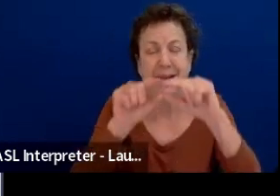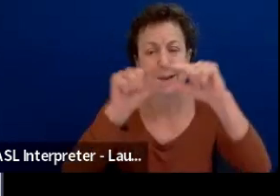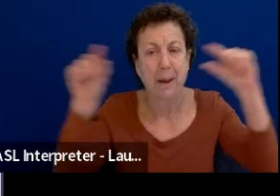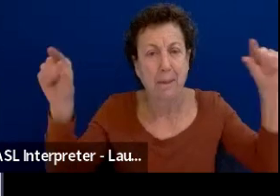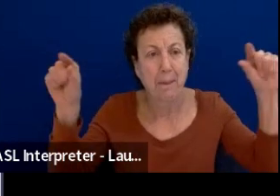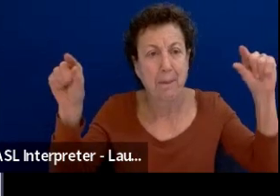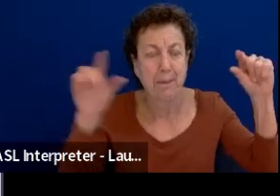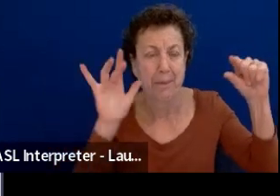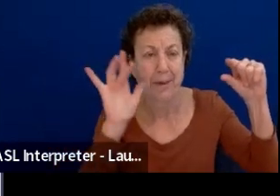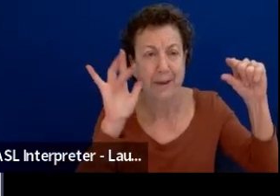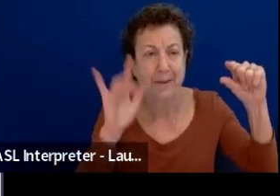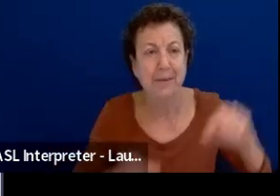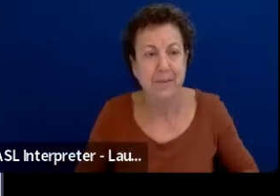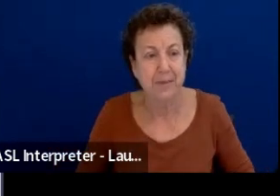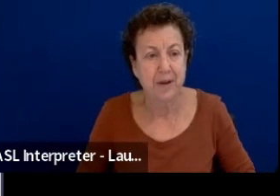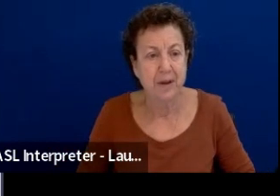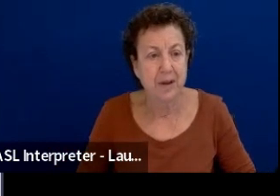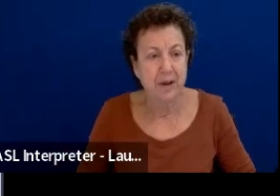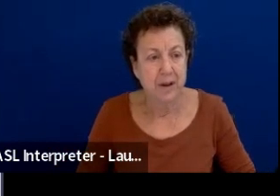top.